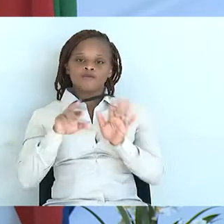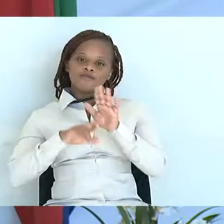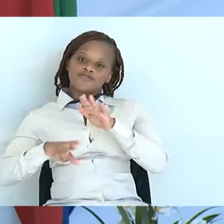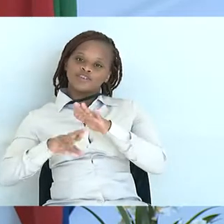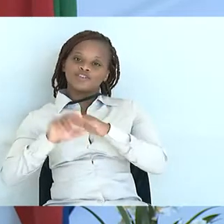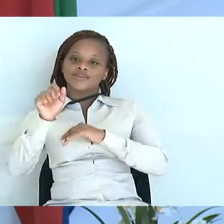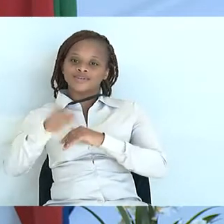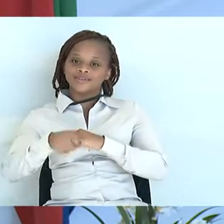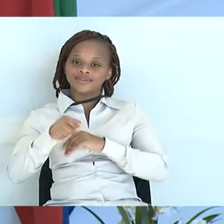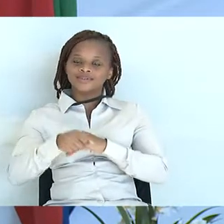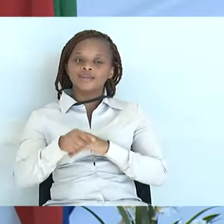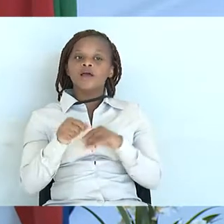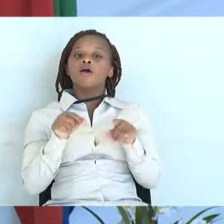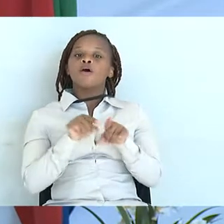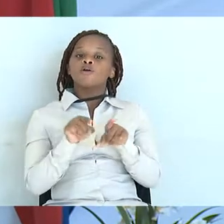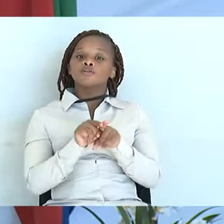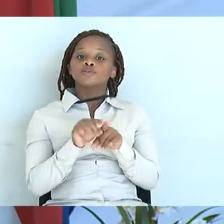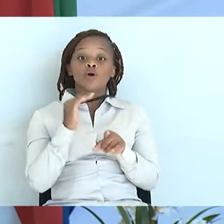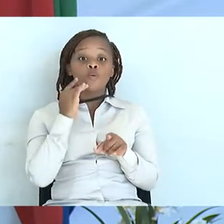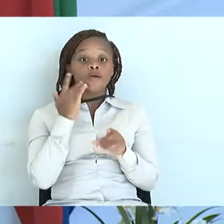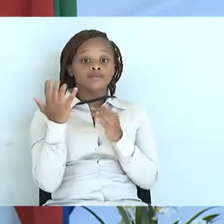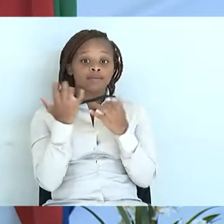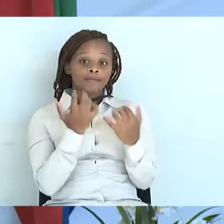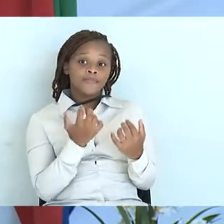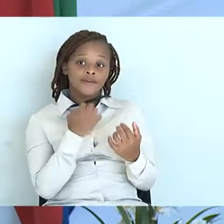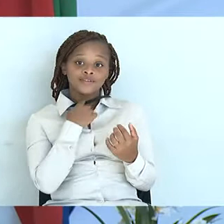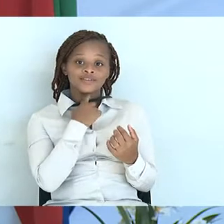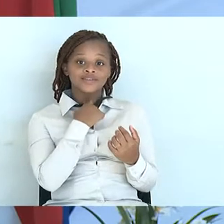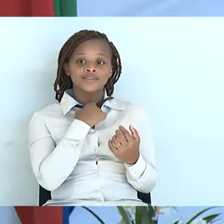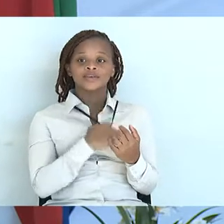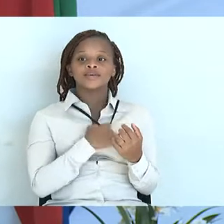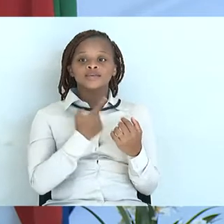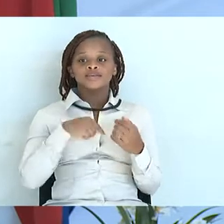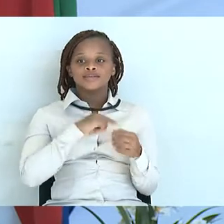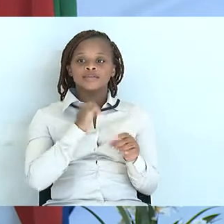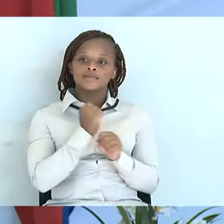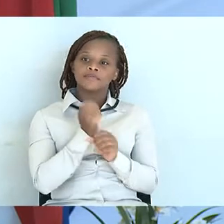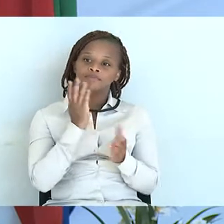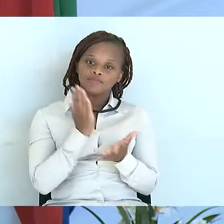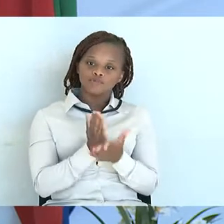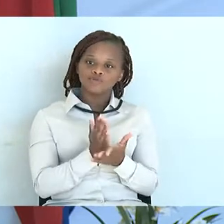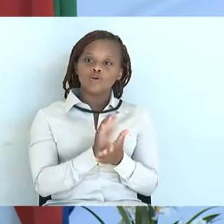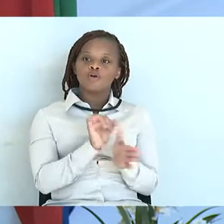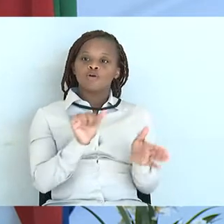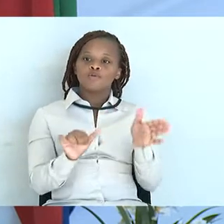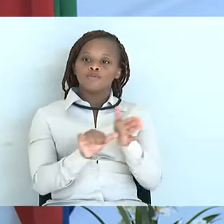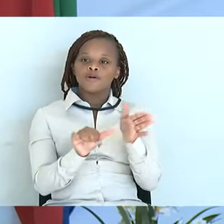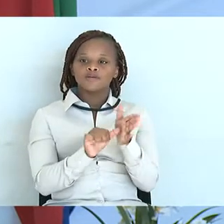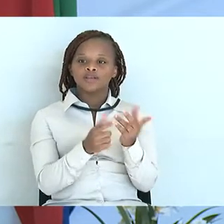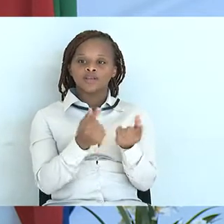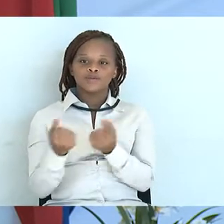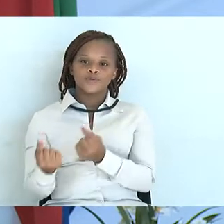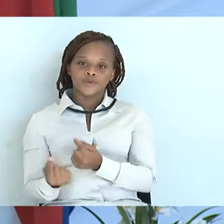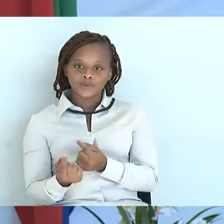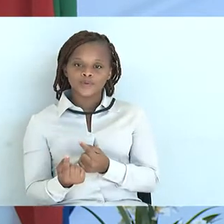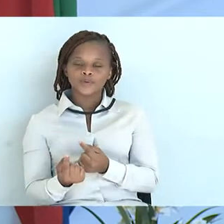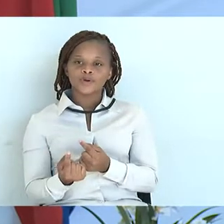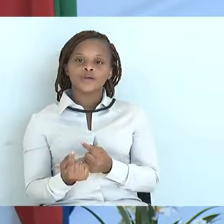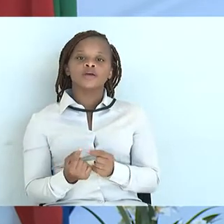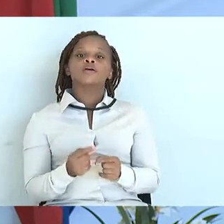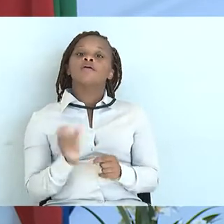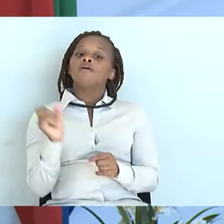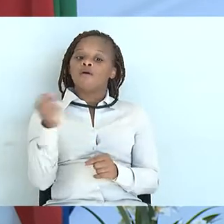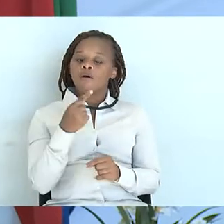able to ensure that the budgets are prioritized by all the 17